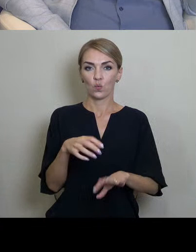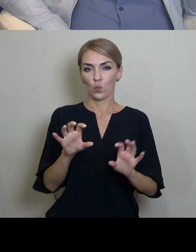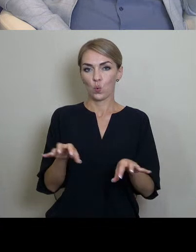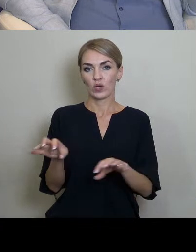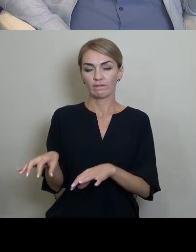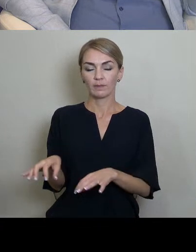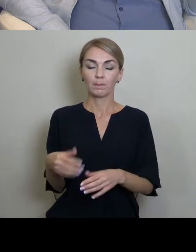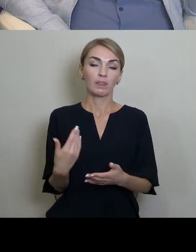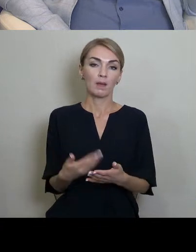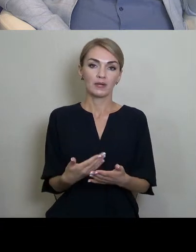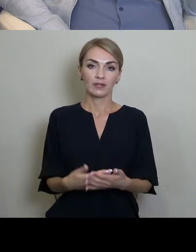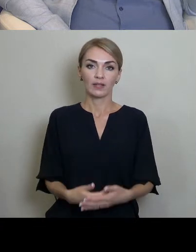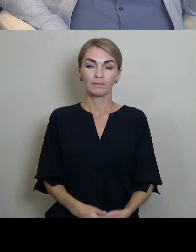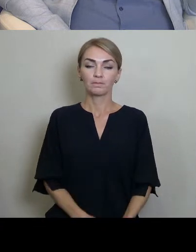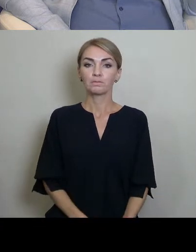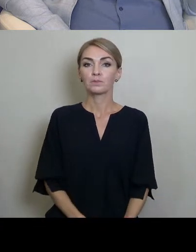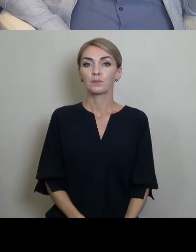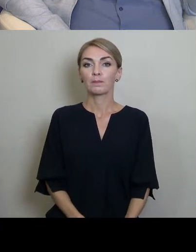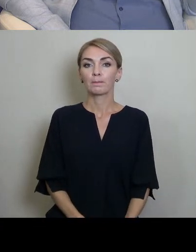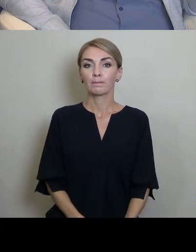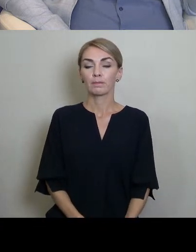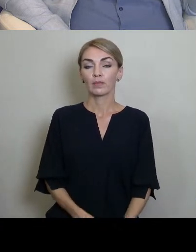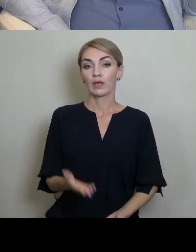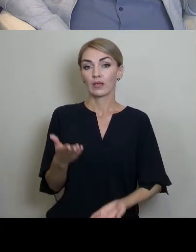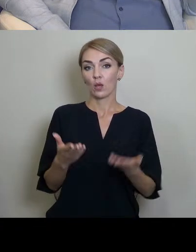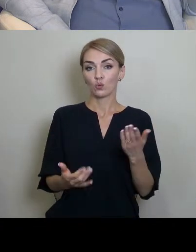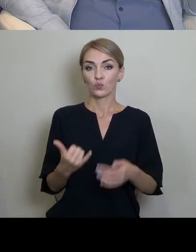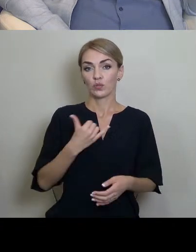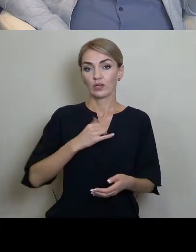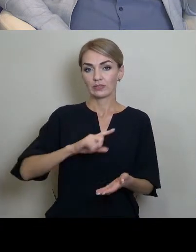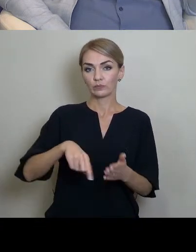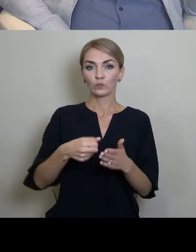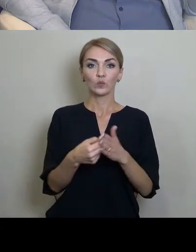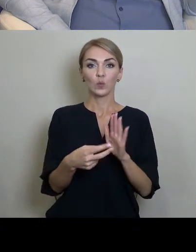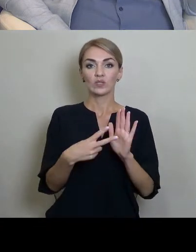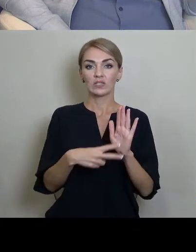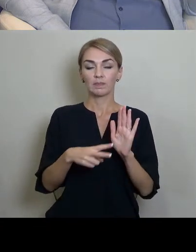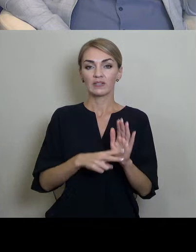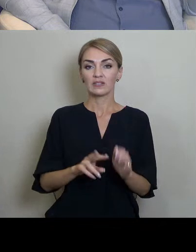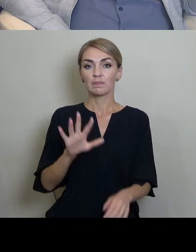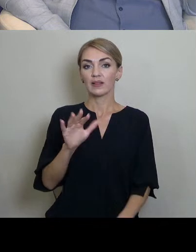leaders of villages, towns, and cities. If